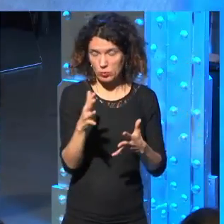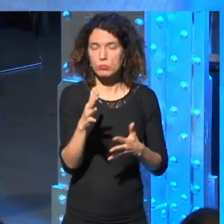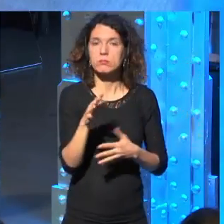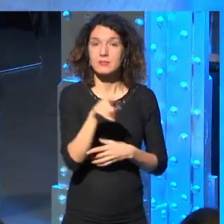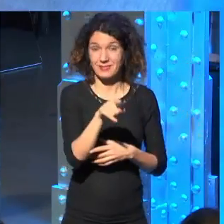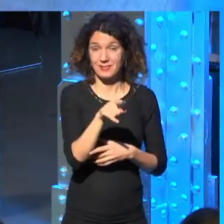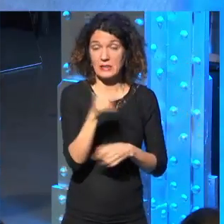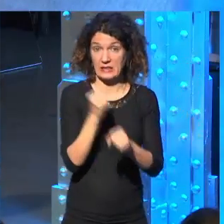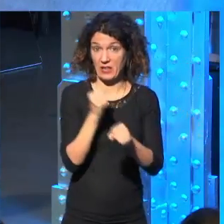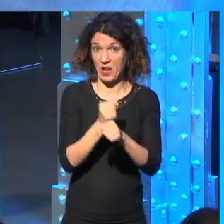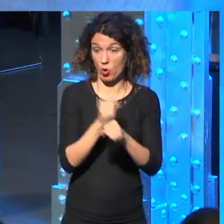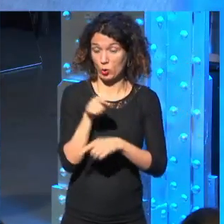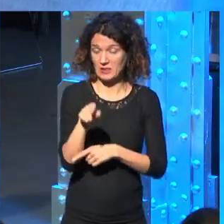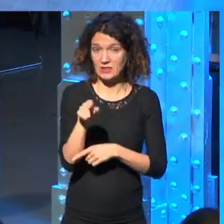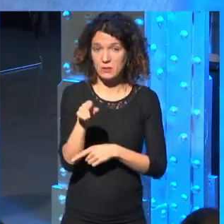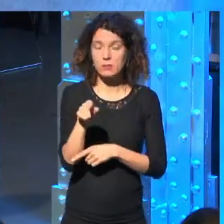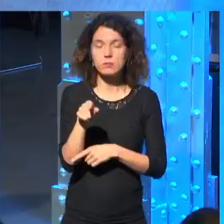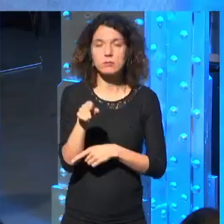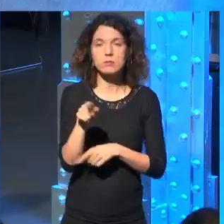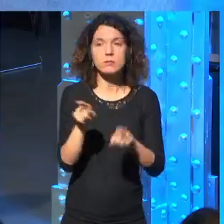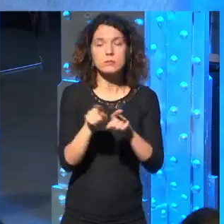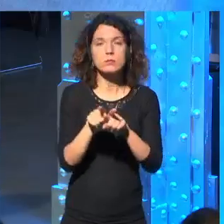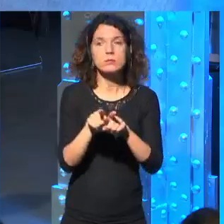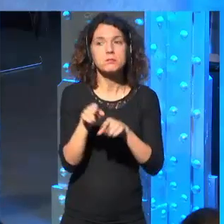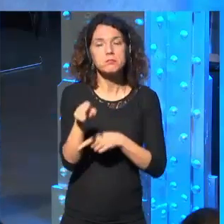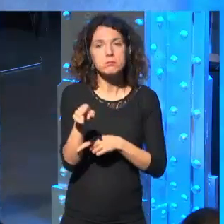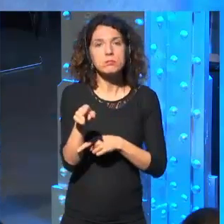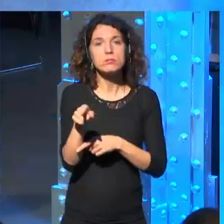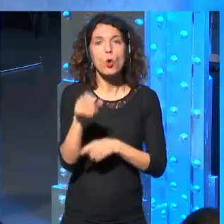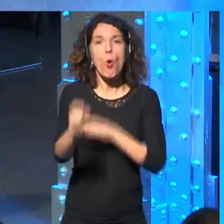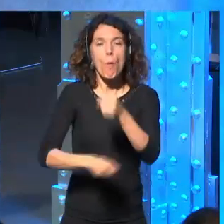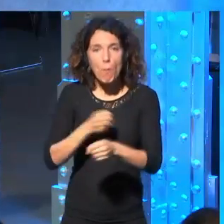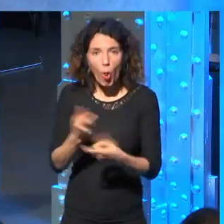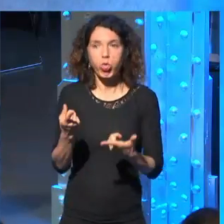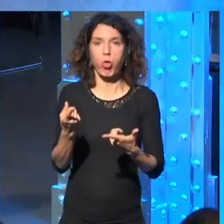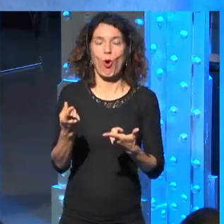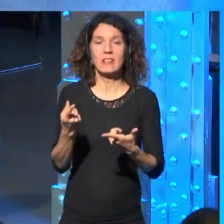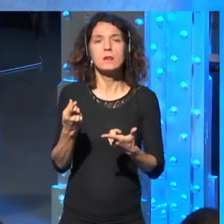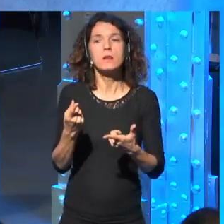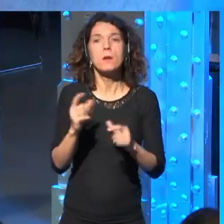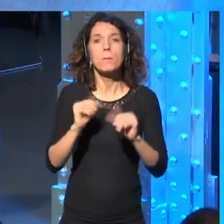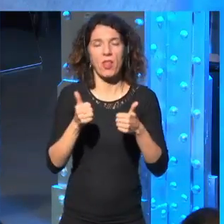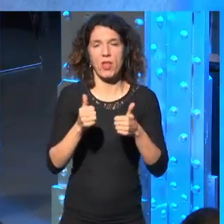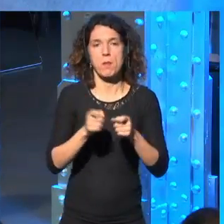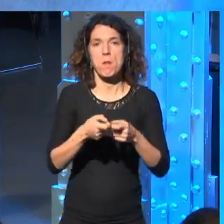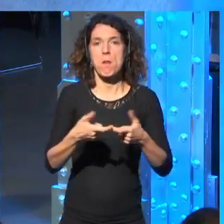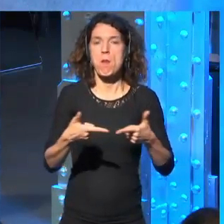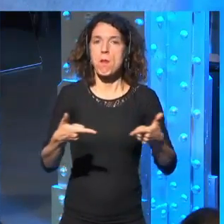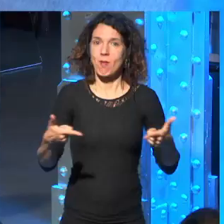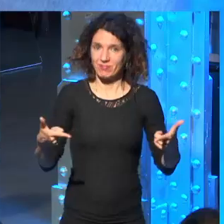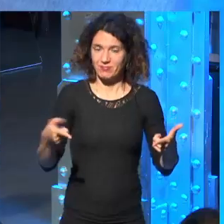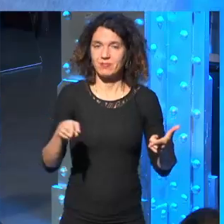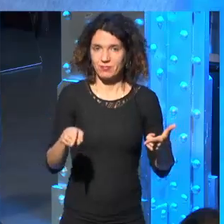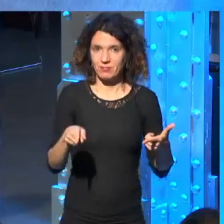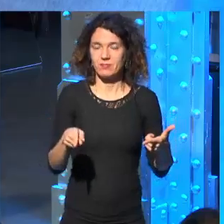end. What Turks call artisan cars are about to be developed. What they do in 3 weeks now, they were about to do